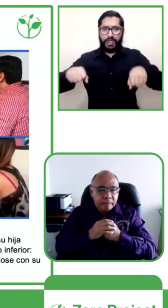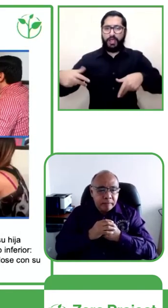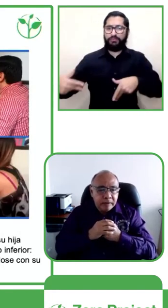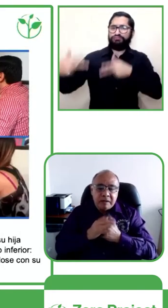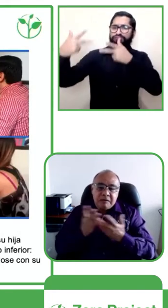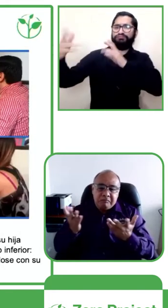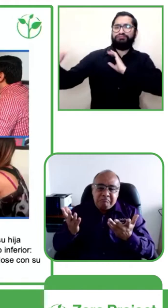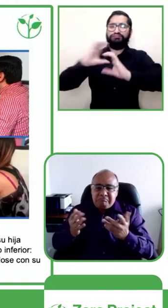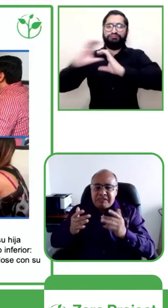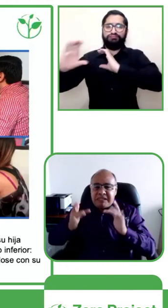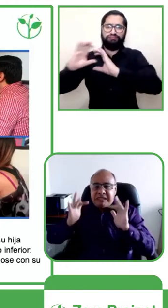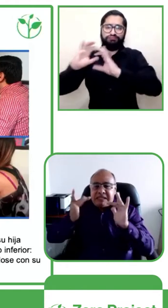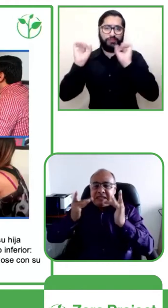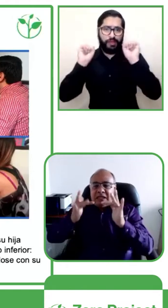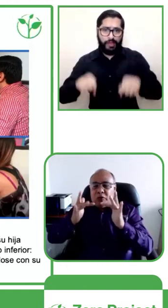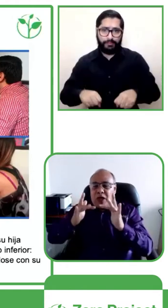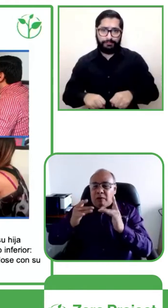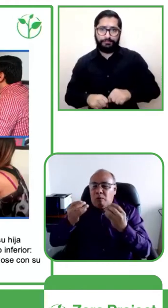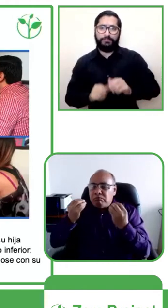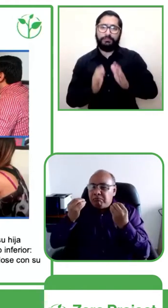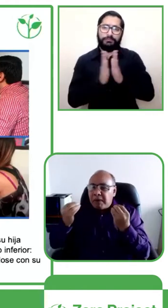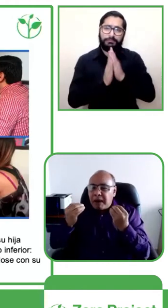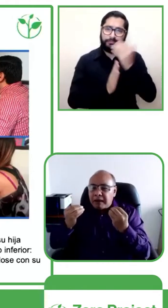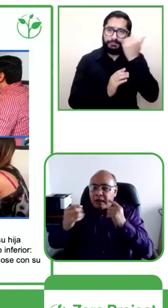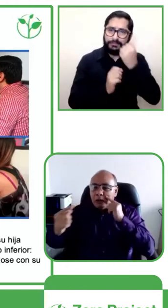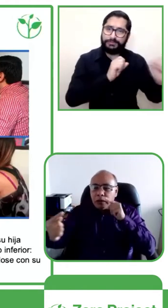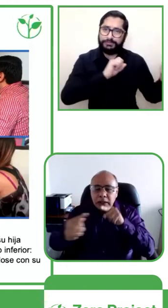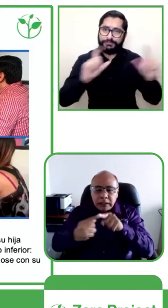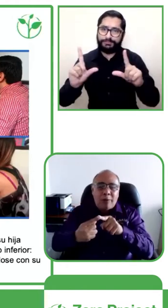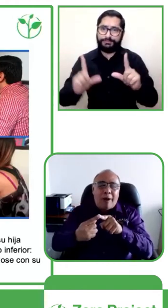absolutely free of charge as well.